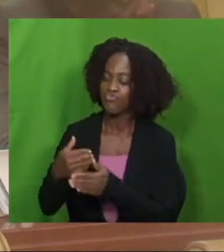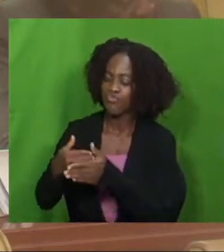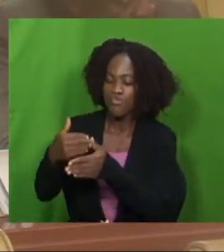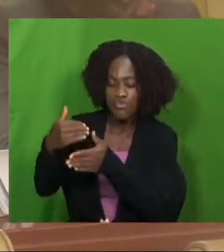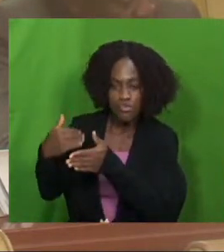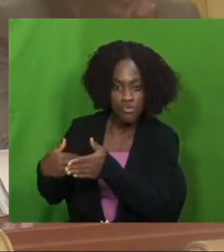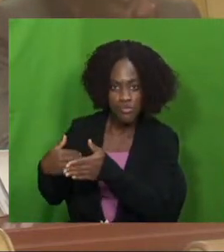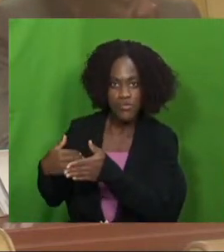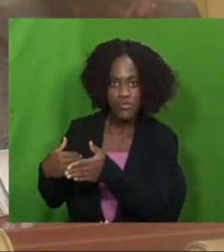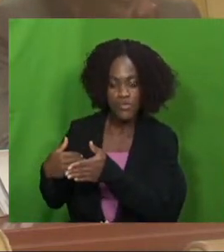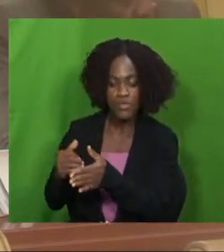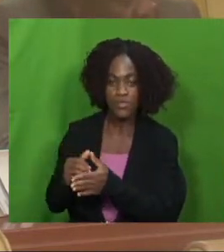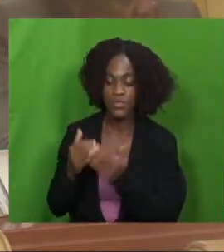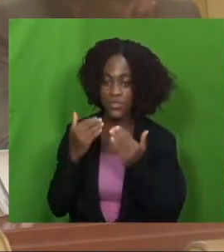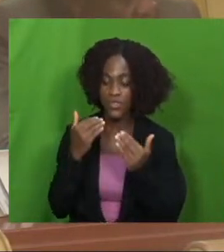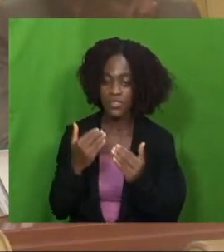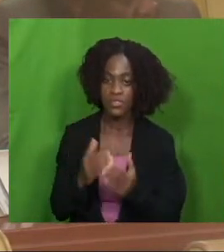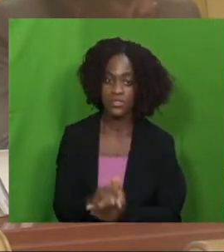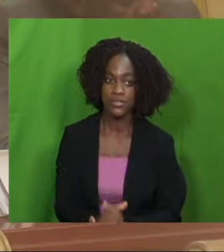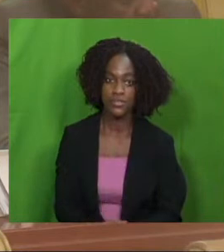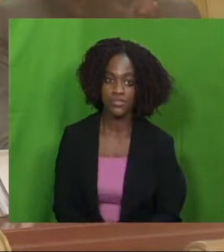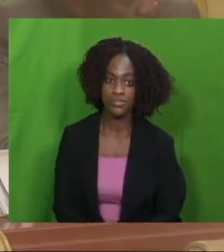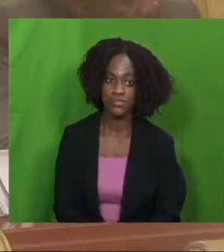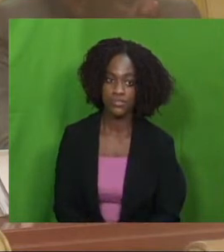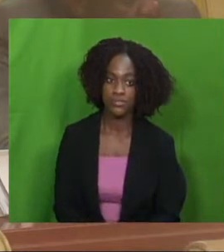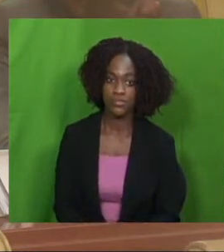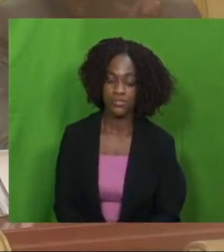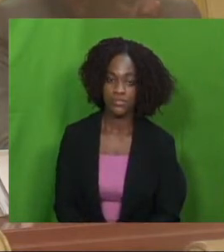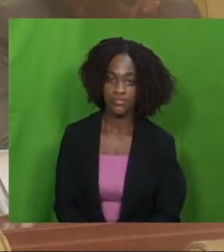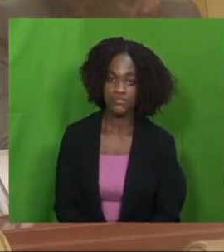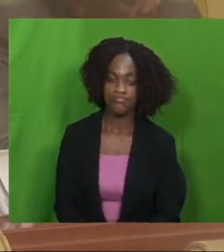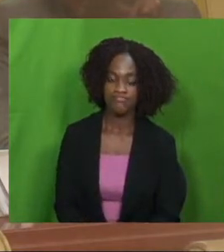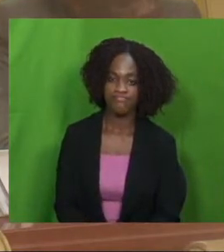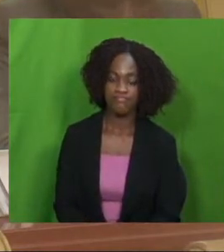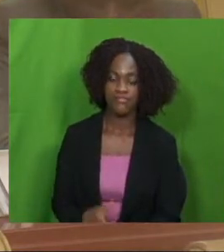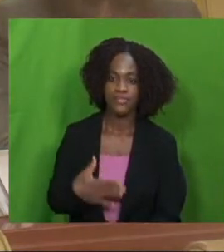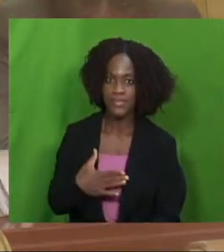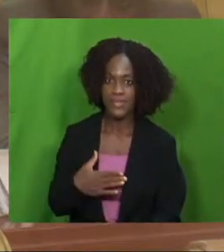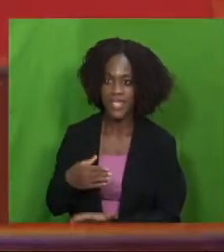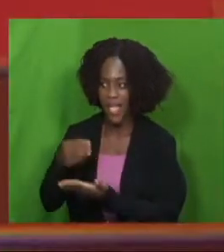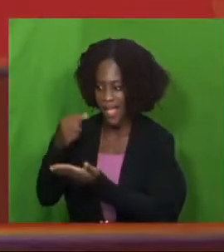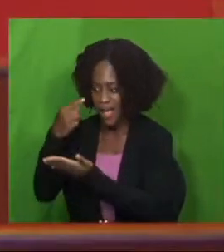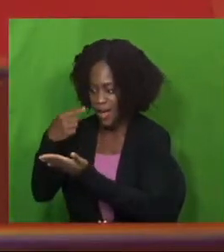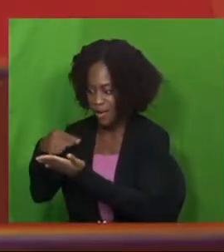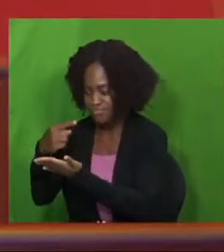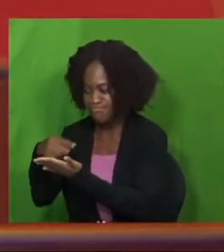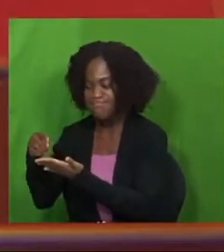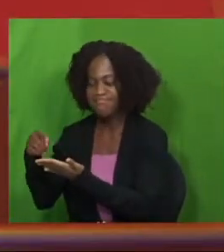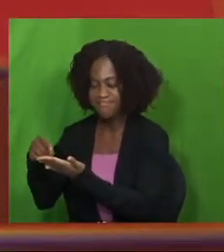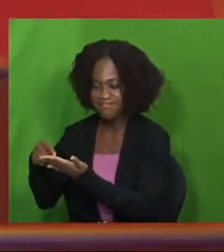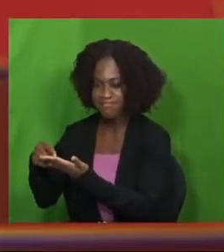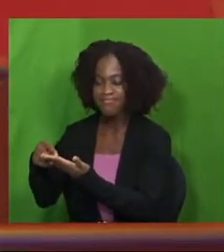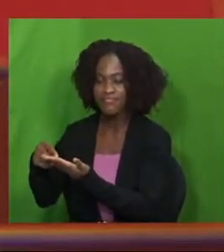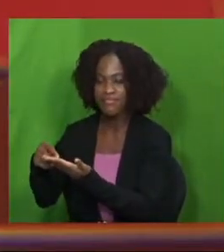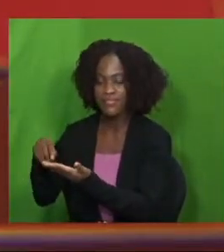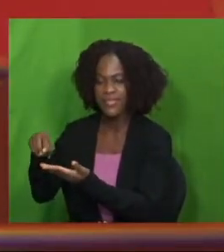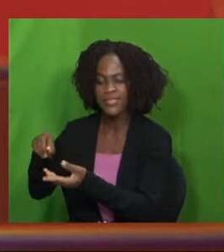the minutes. Thank you. Table office, kindly capture the